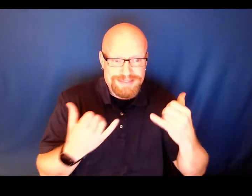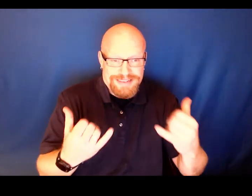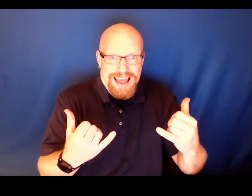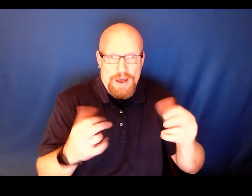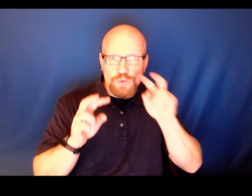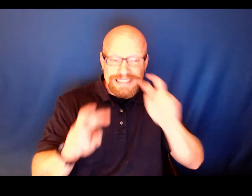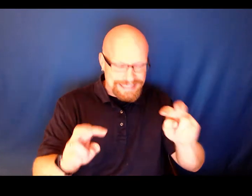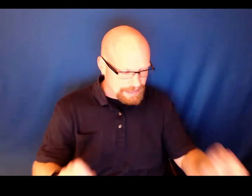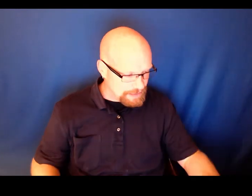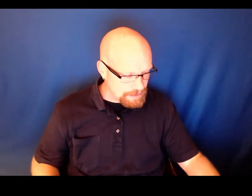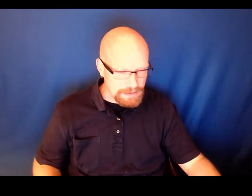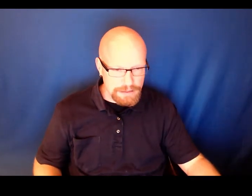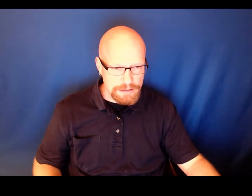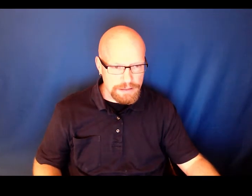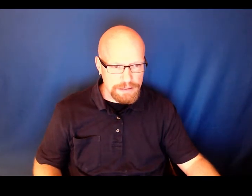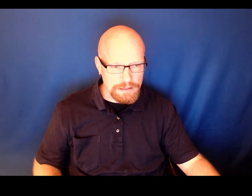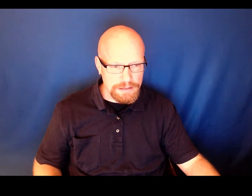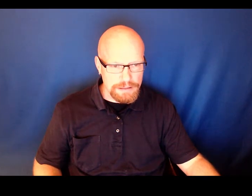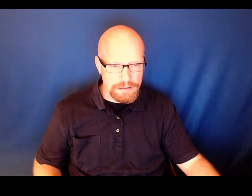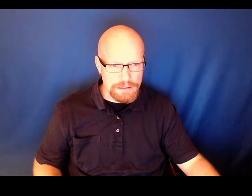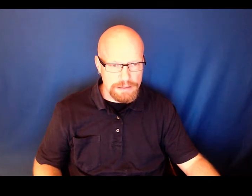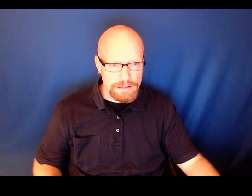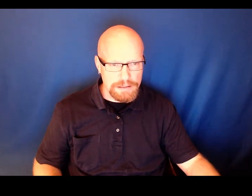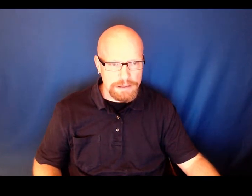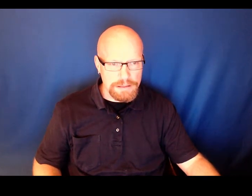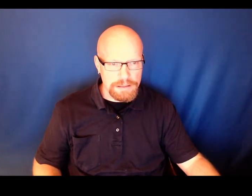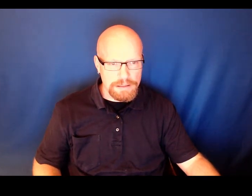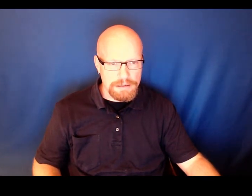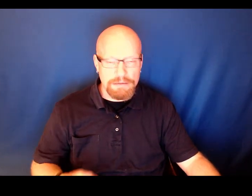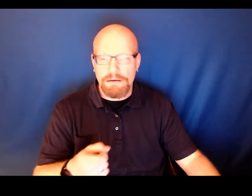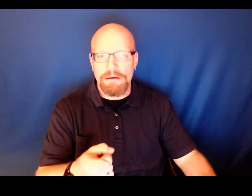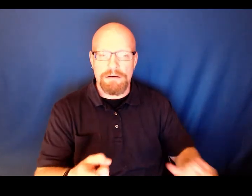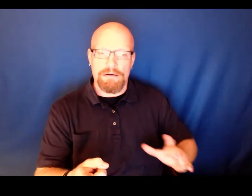And now we can see all the terms